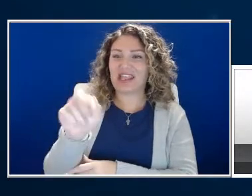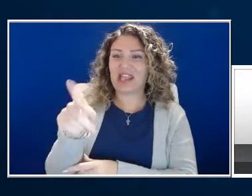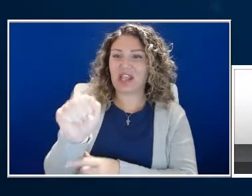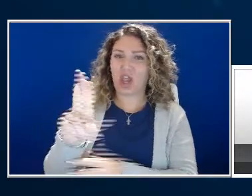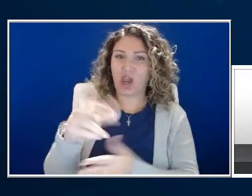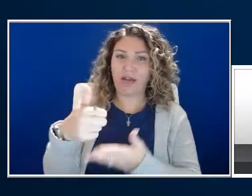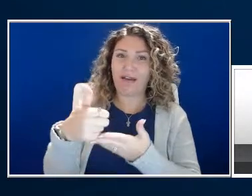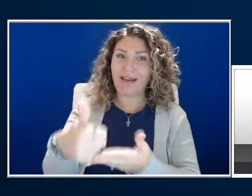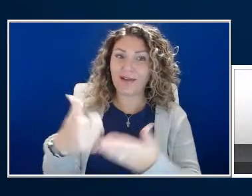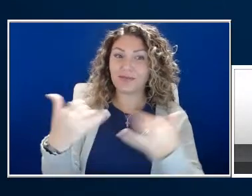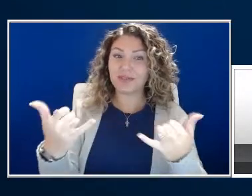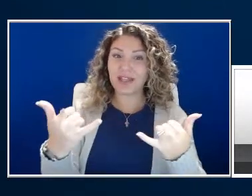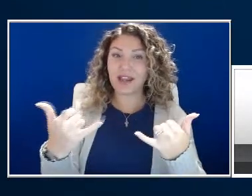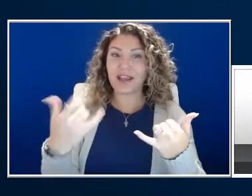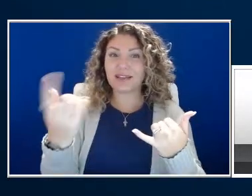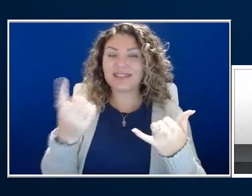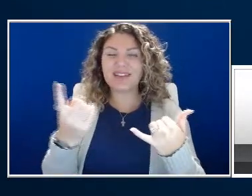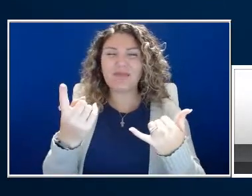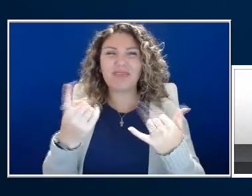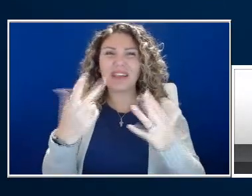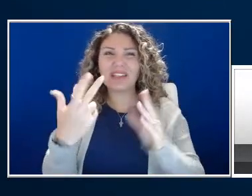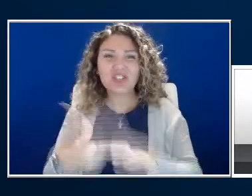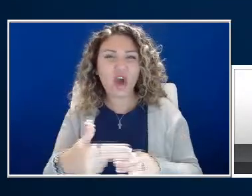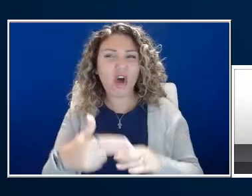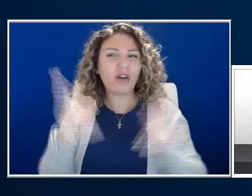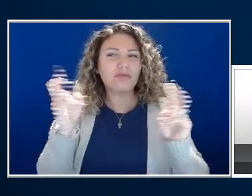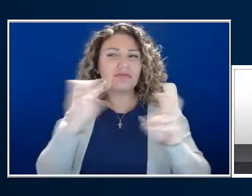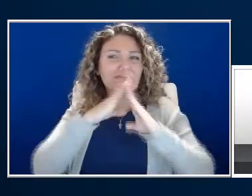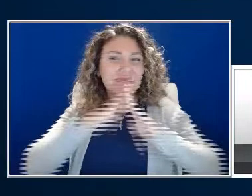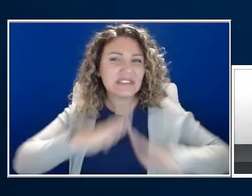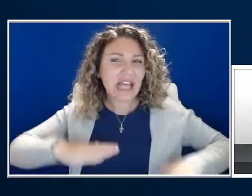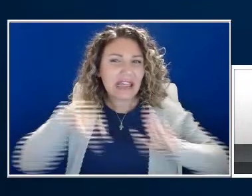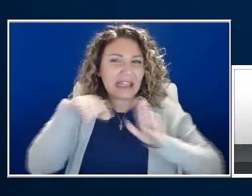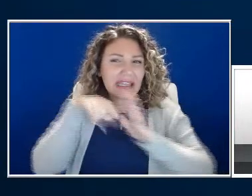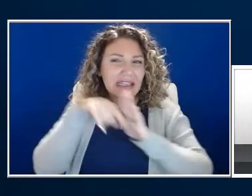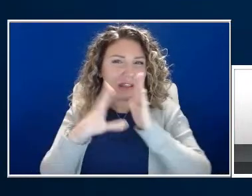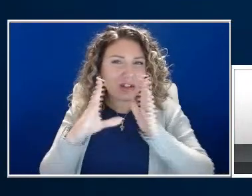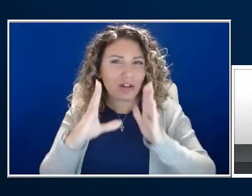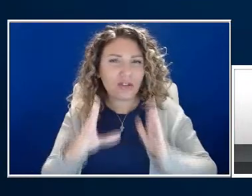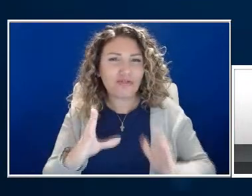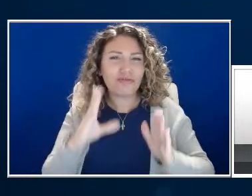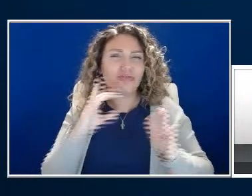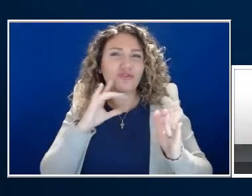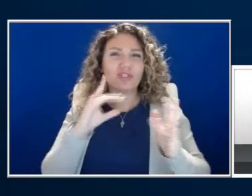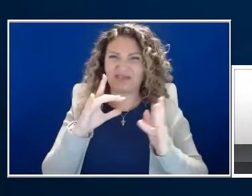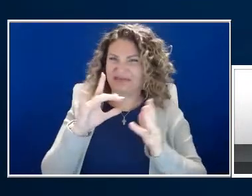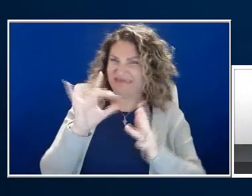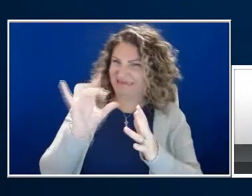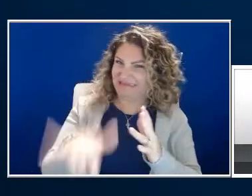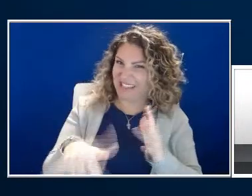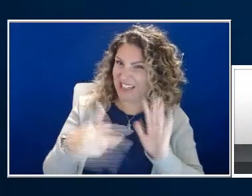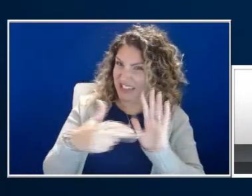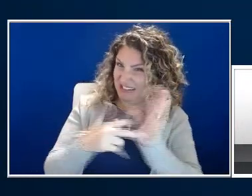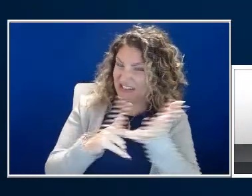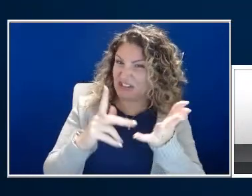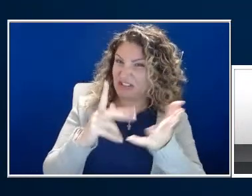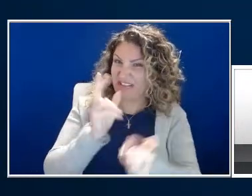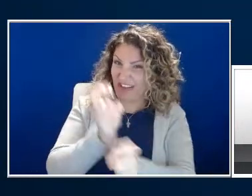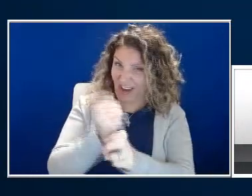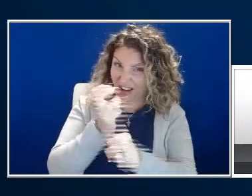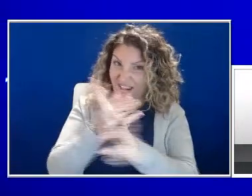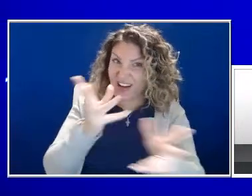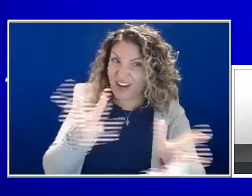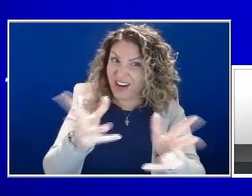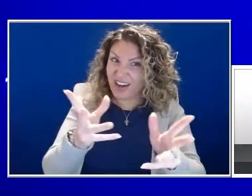they're calling the silent killer. Does it deserve that harsh distinction, Dr. Lauer? That's a pretty big one. That might be